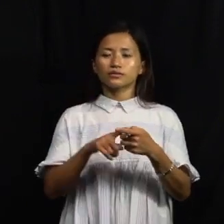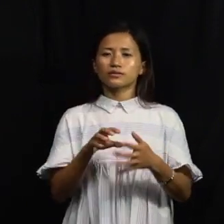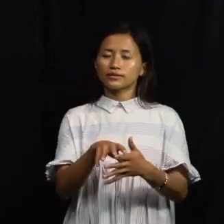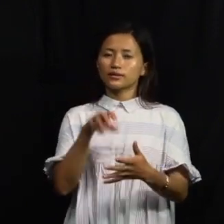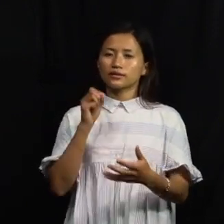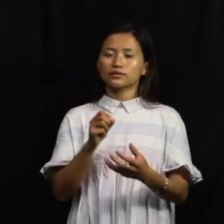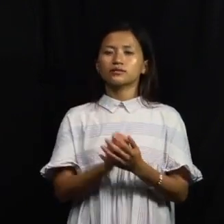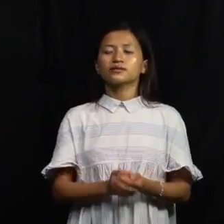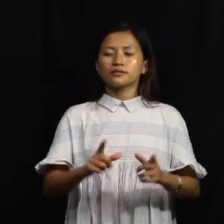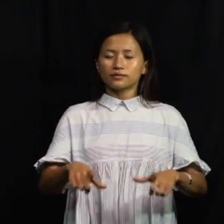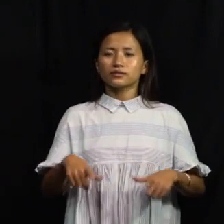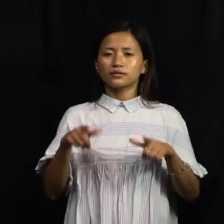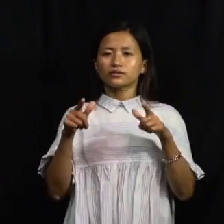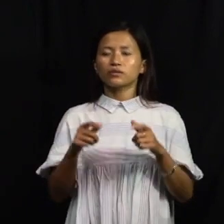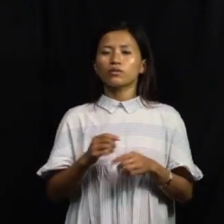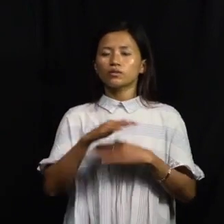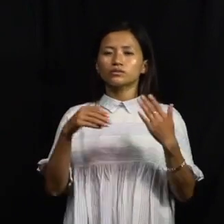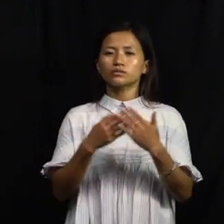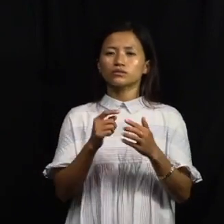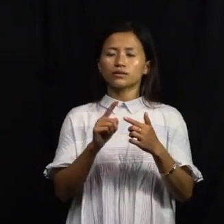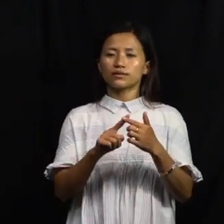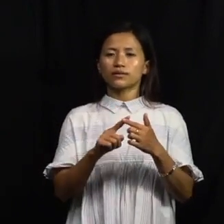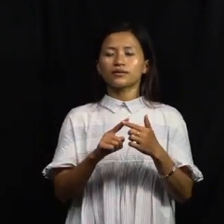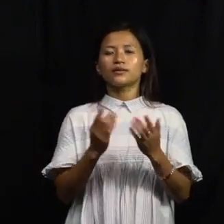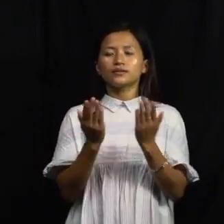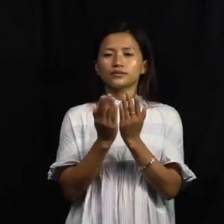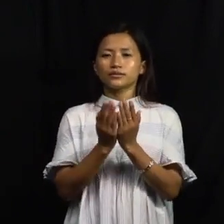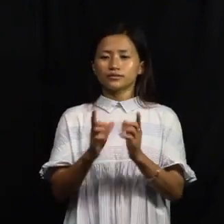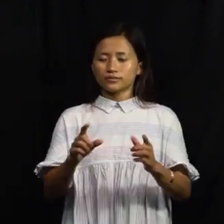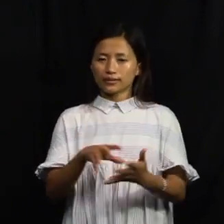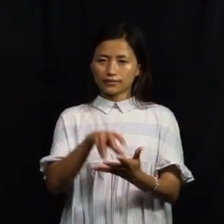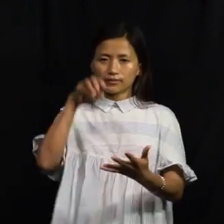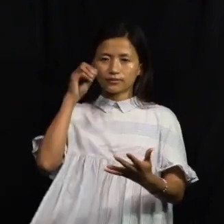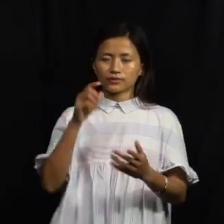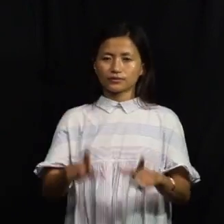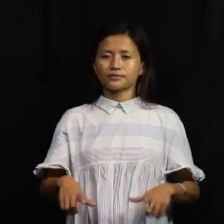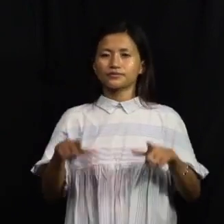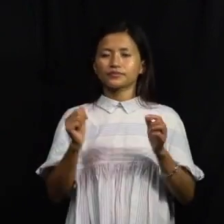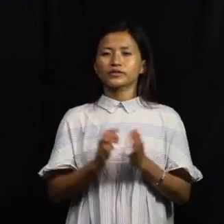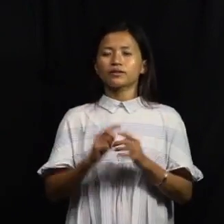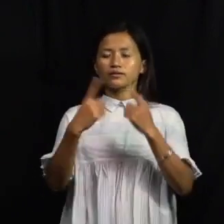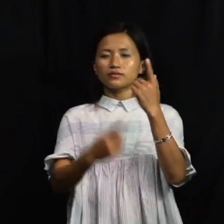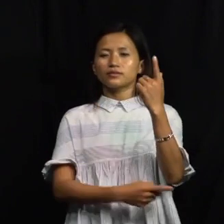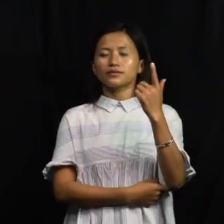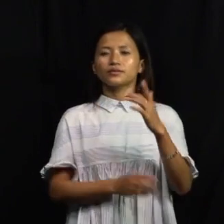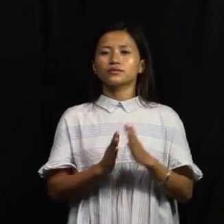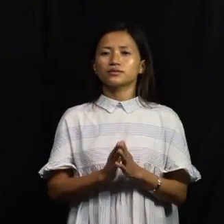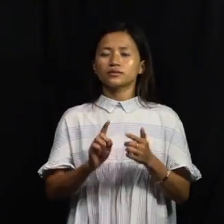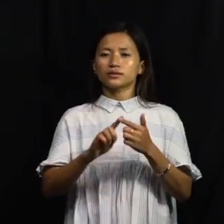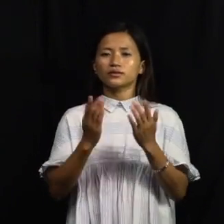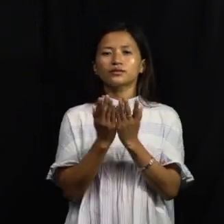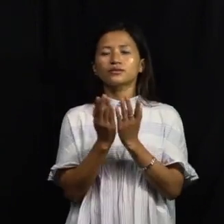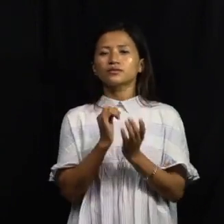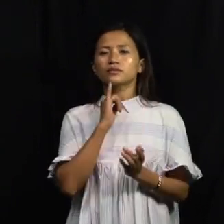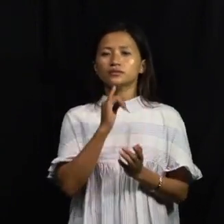life, all those are education and learning, we can say that. And then lastly, we can say that education